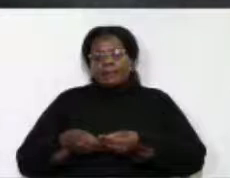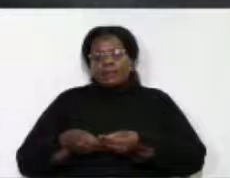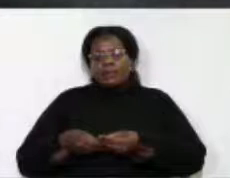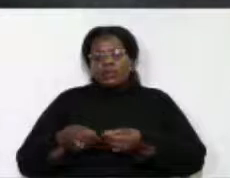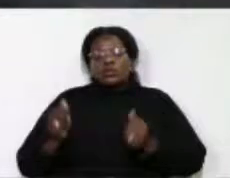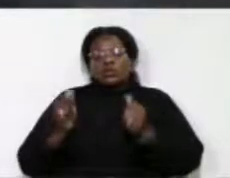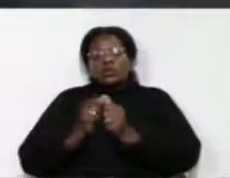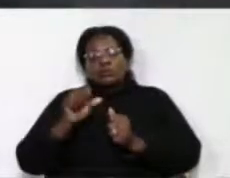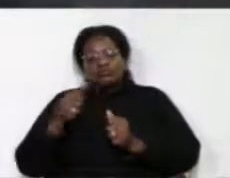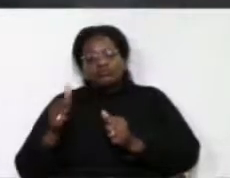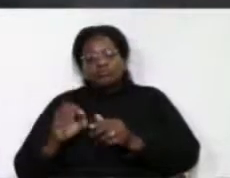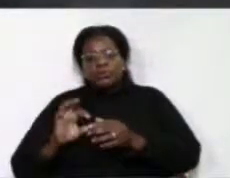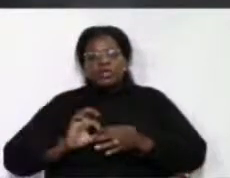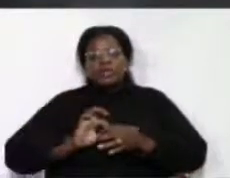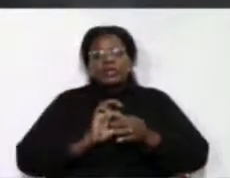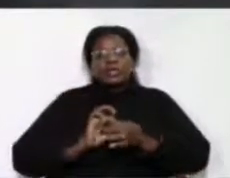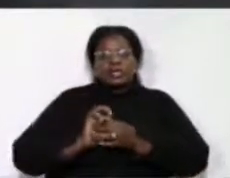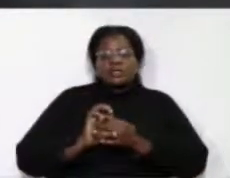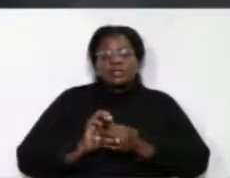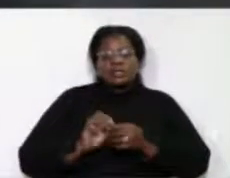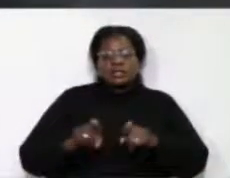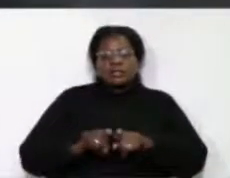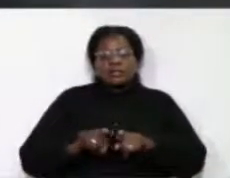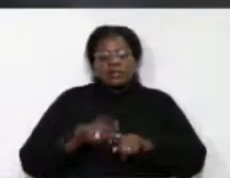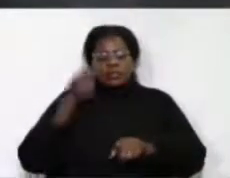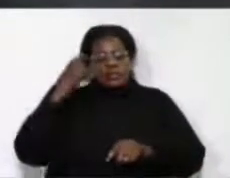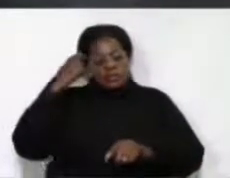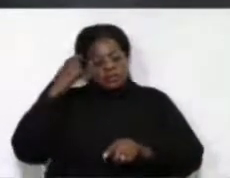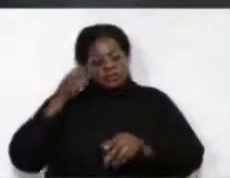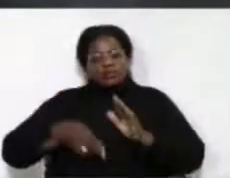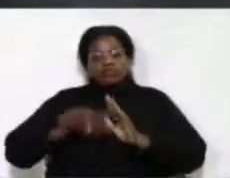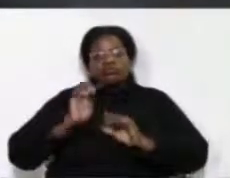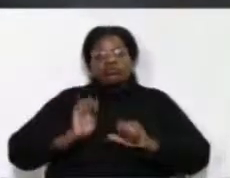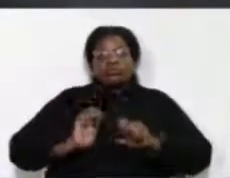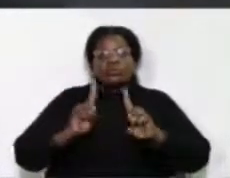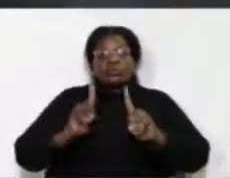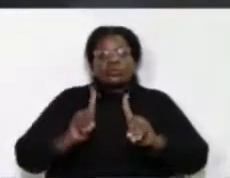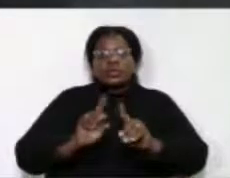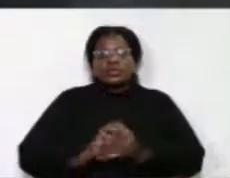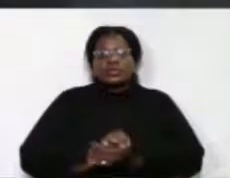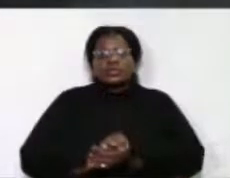partners like Ministry of Education or Higher Education and Innovation.